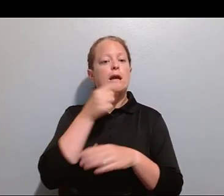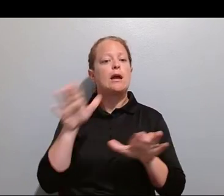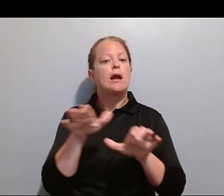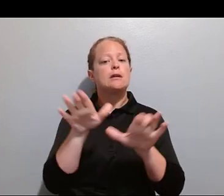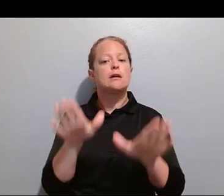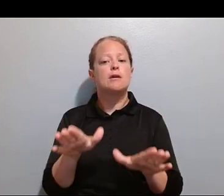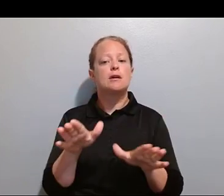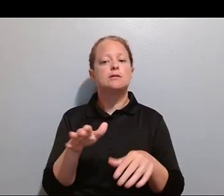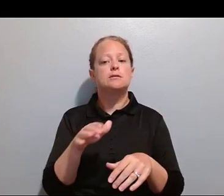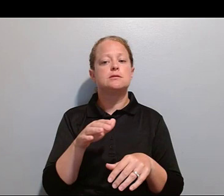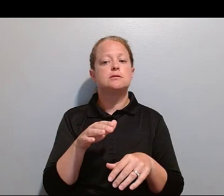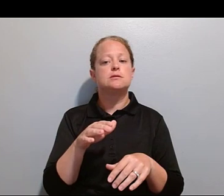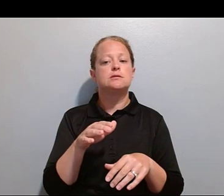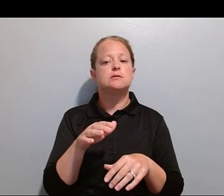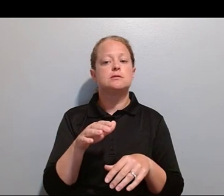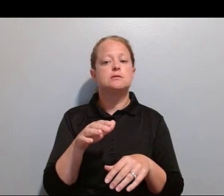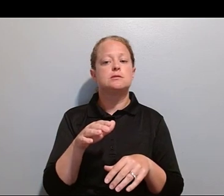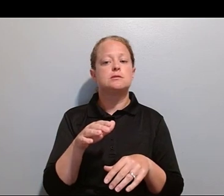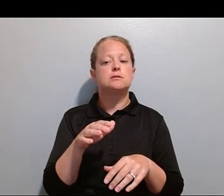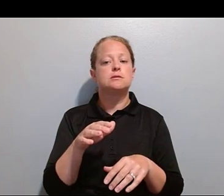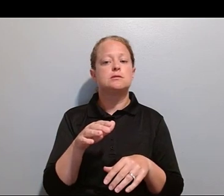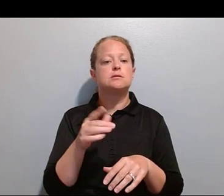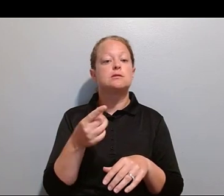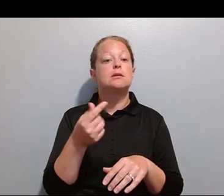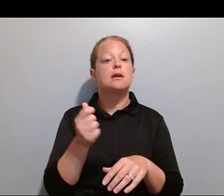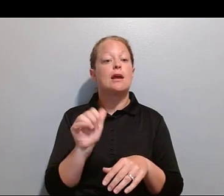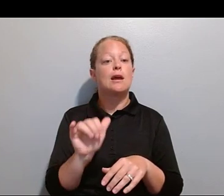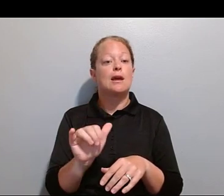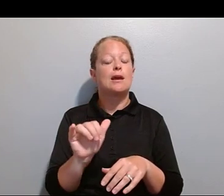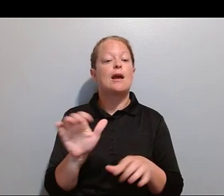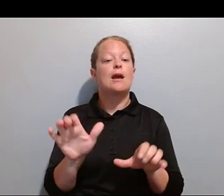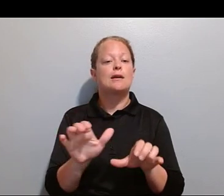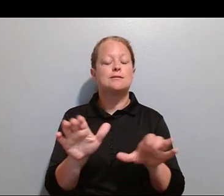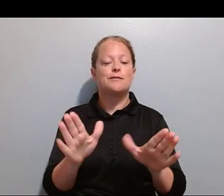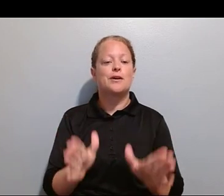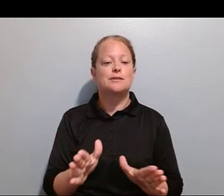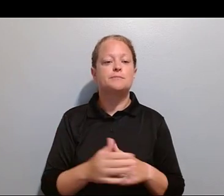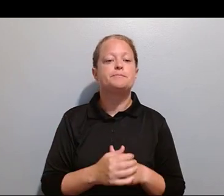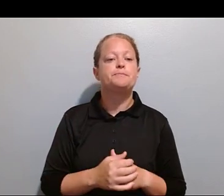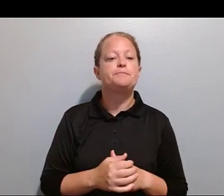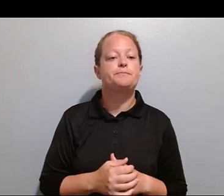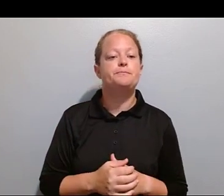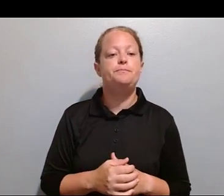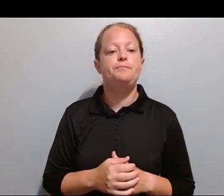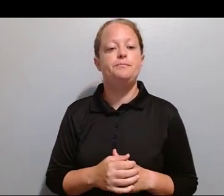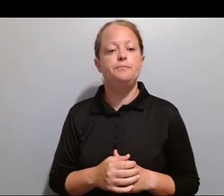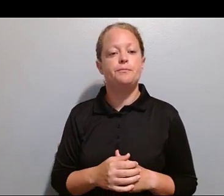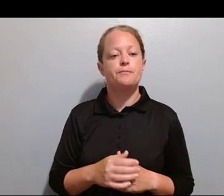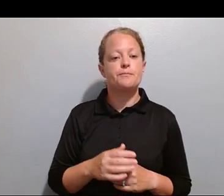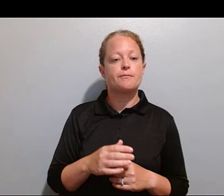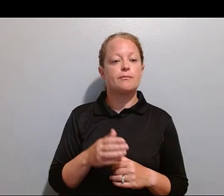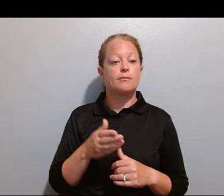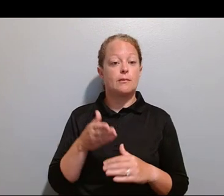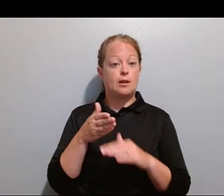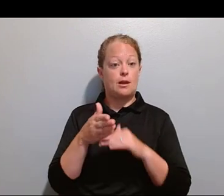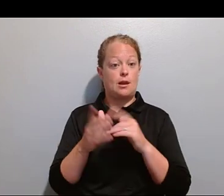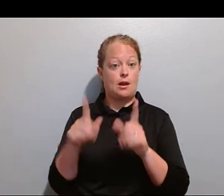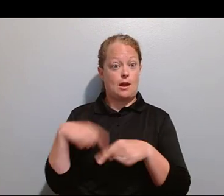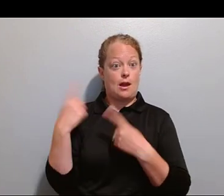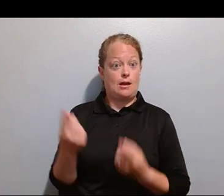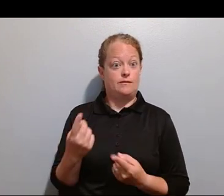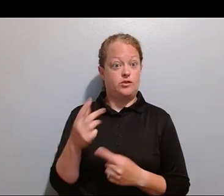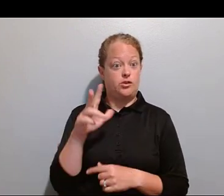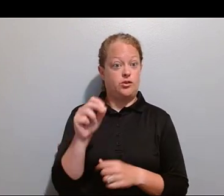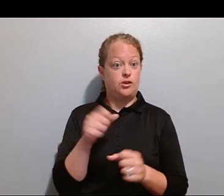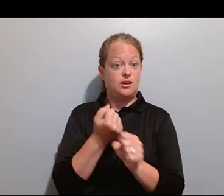1970s. He's focused on a non-binary approach to human relations and gender presentation. After 30 years in the fashion industry and having survived